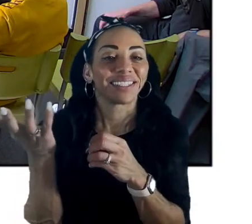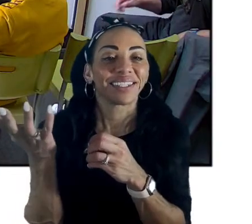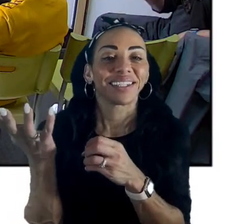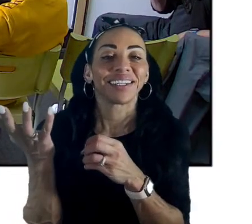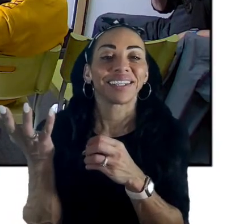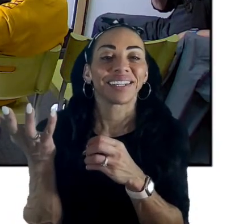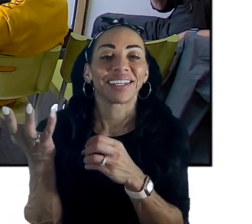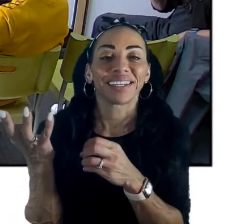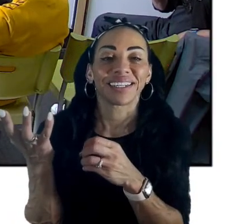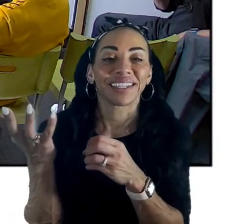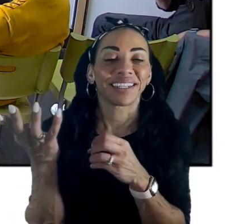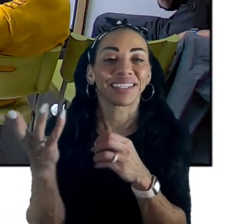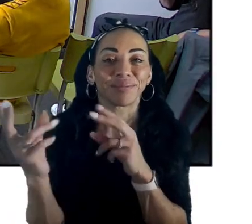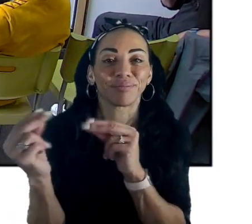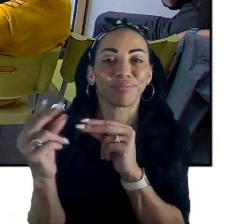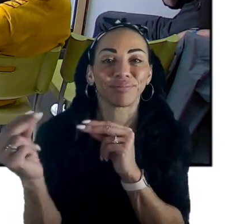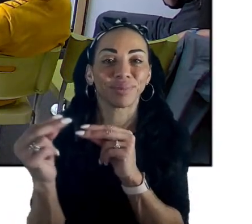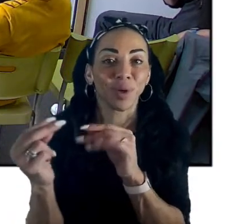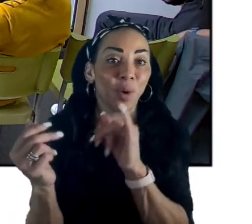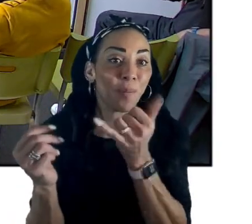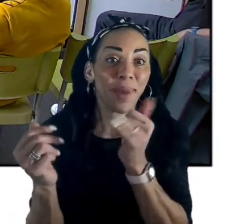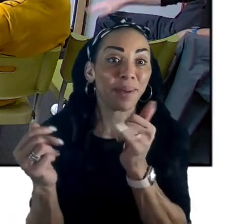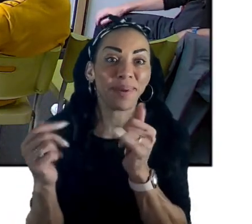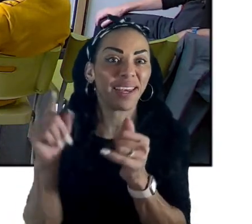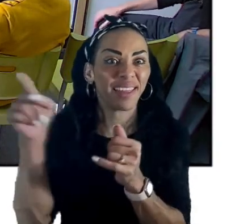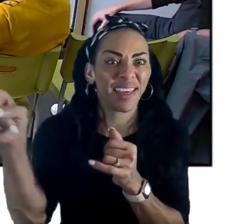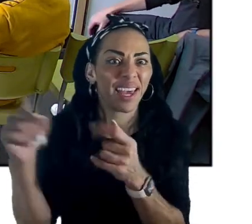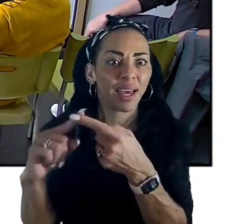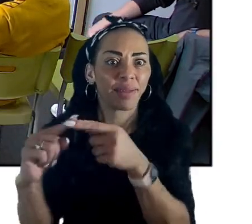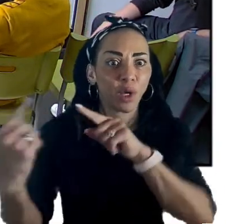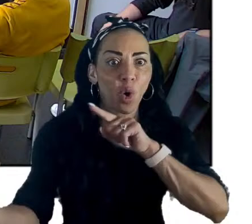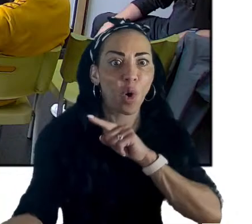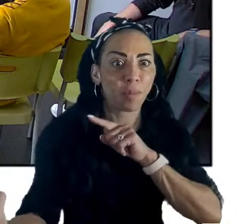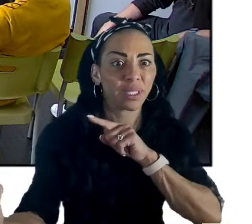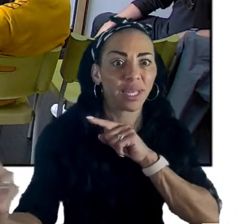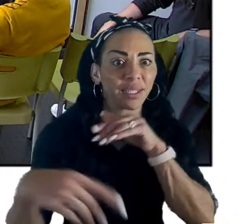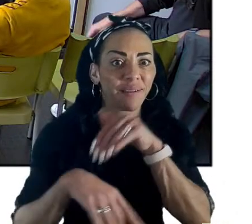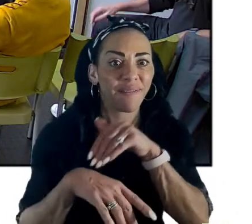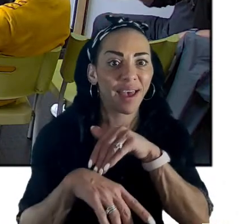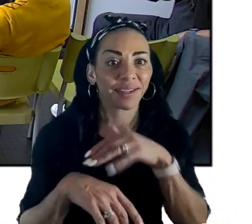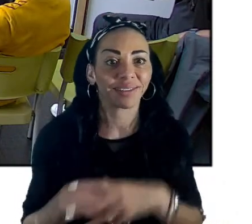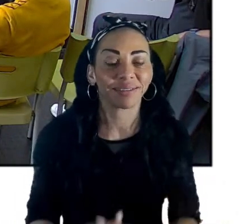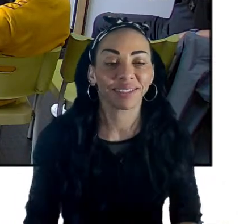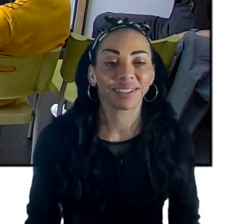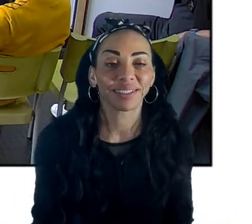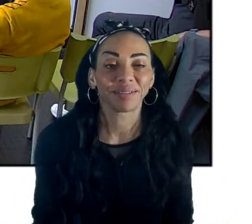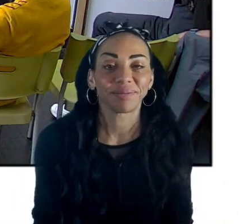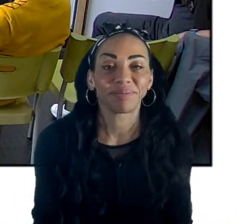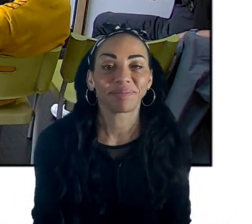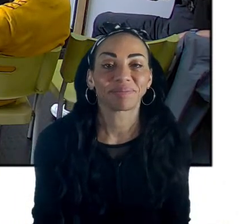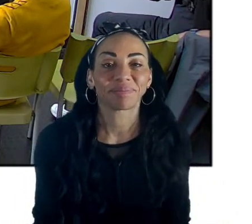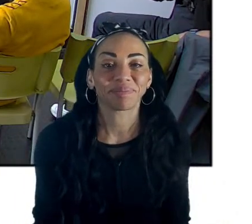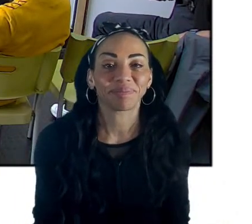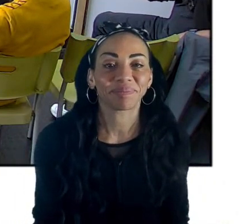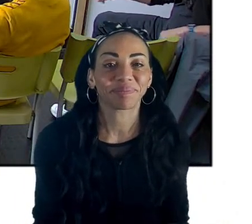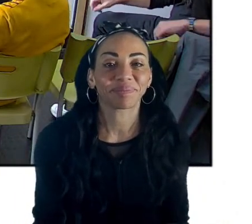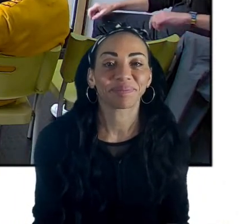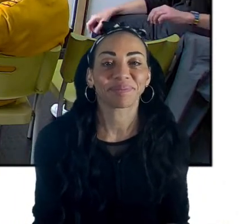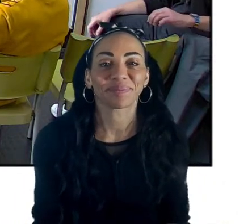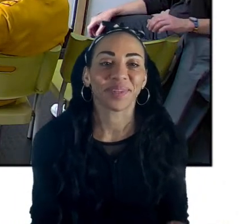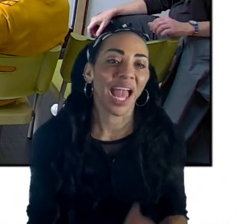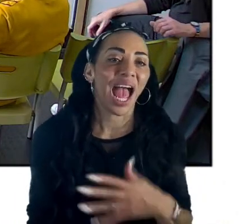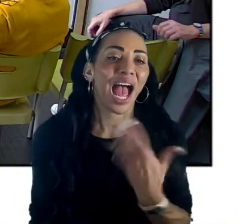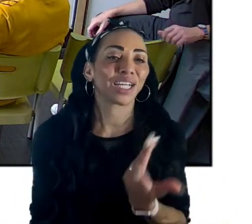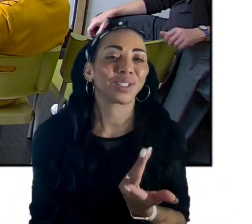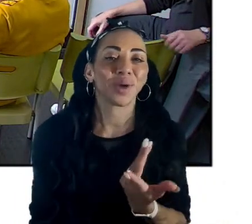had the opposite effect on your voice. I don't know. I don't want to put any words into their mouth. I'm sure we